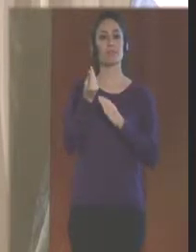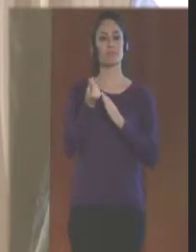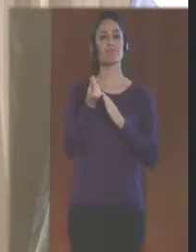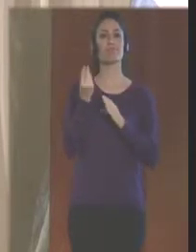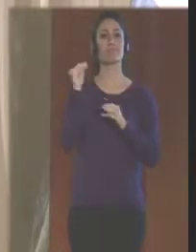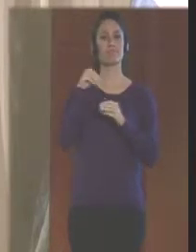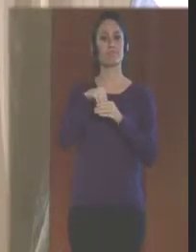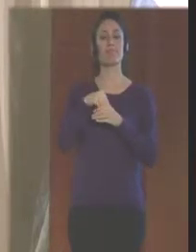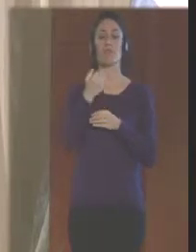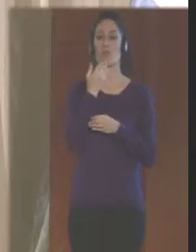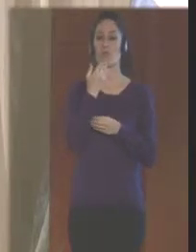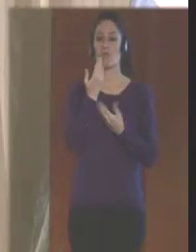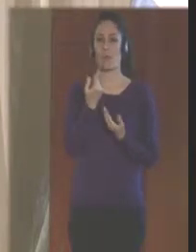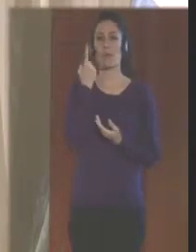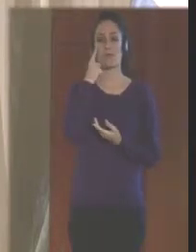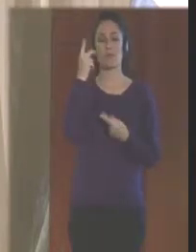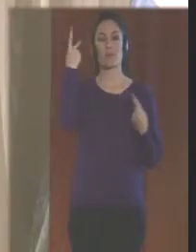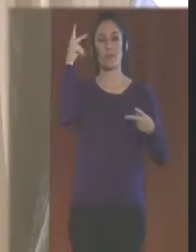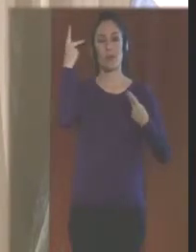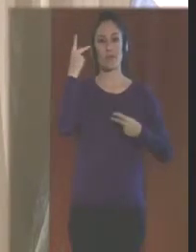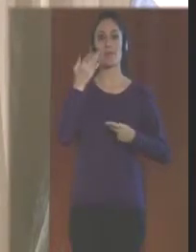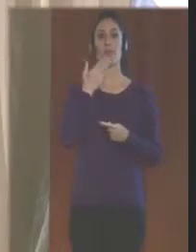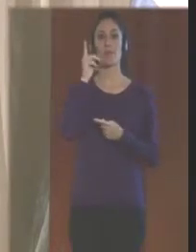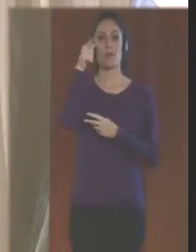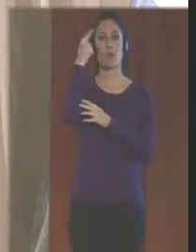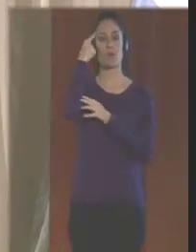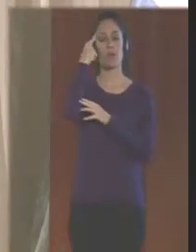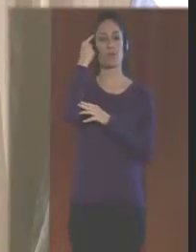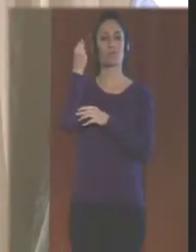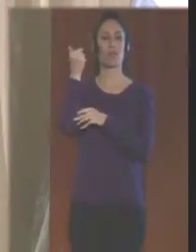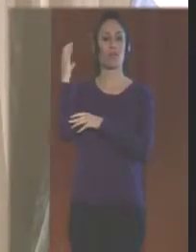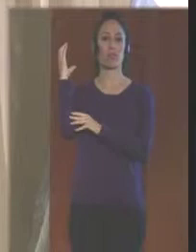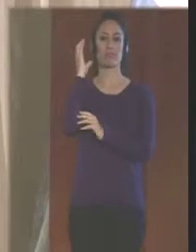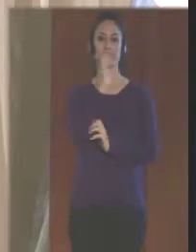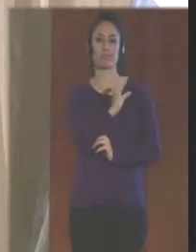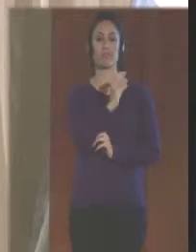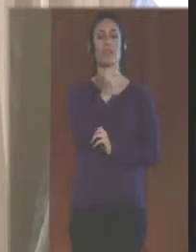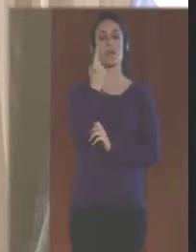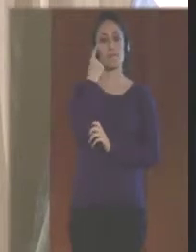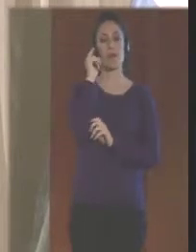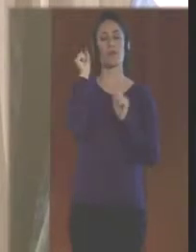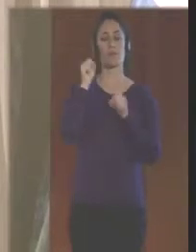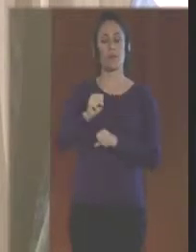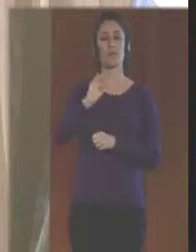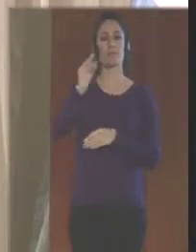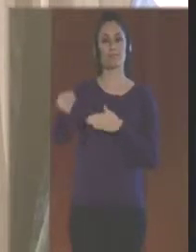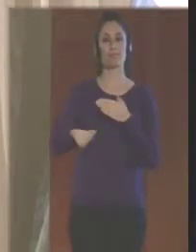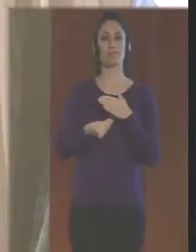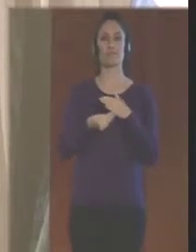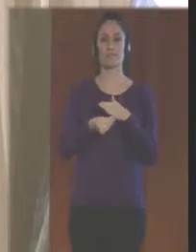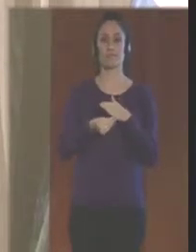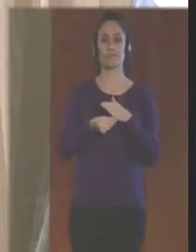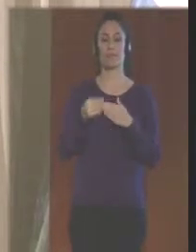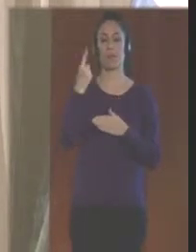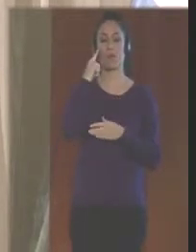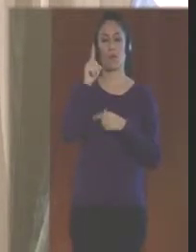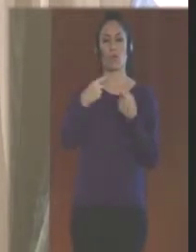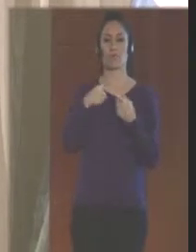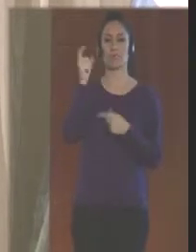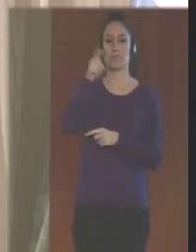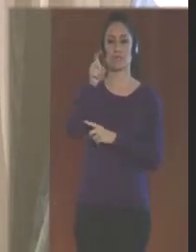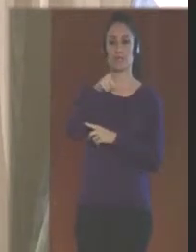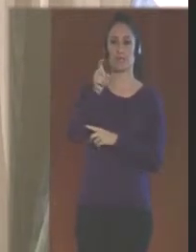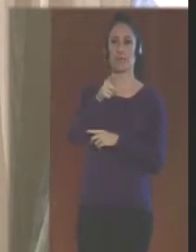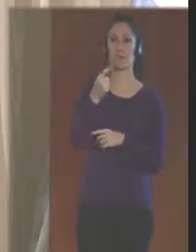funding, but augmented where appropriate through accessing grants from international organizations, through